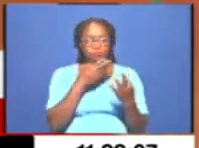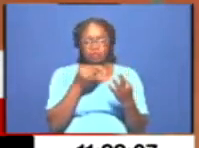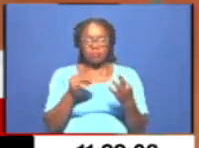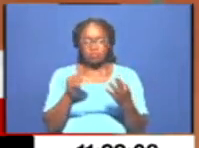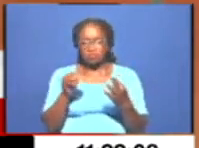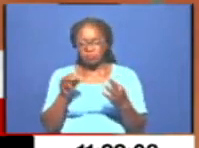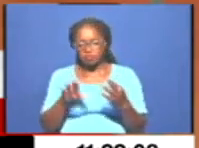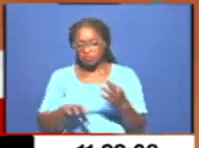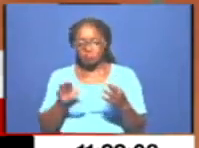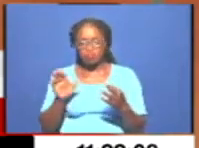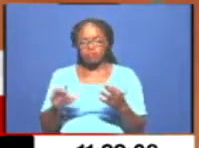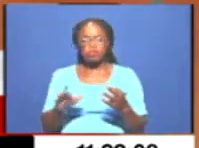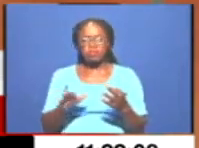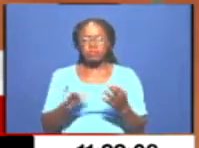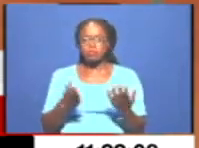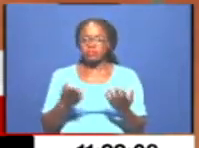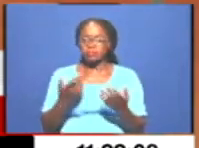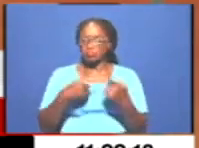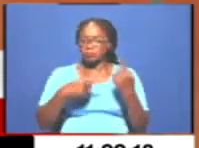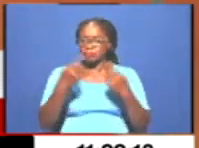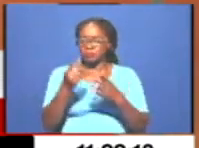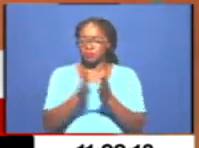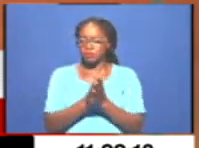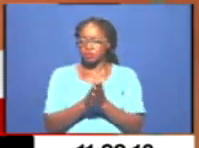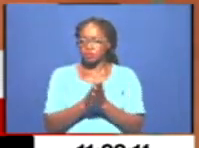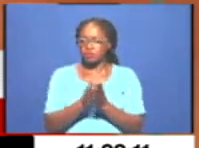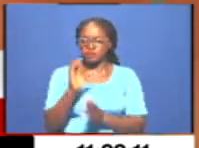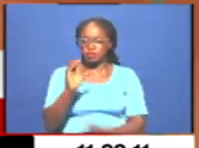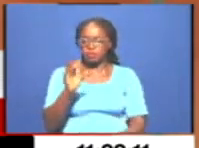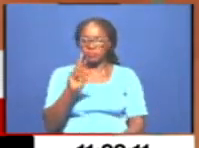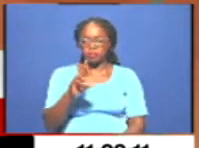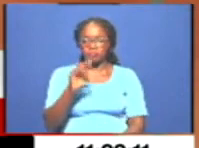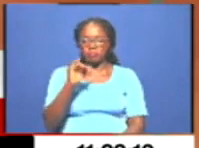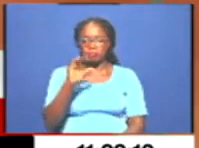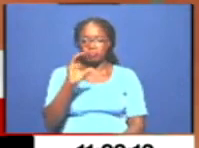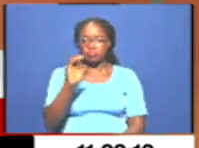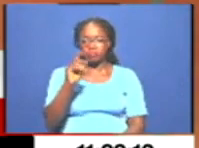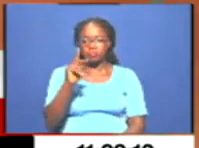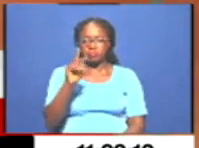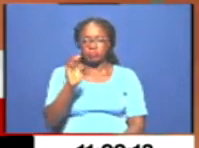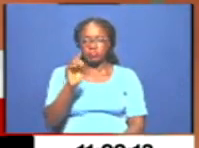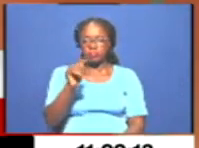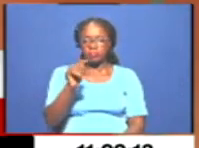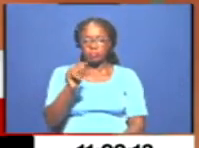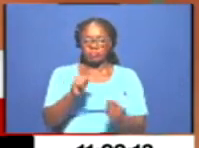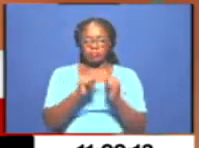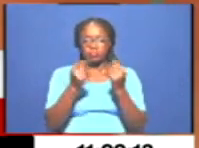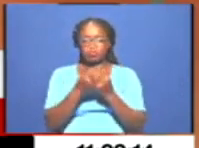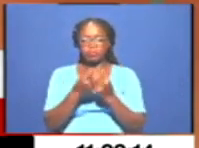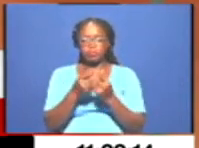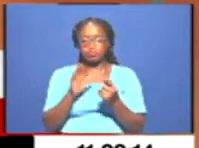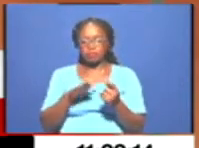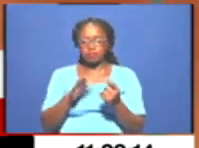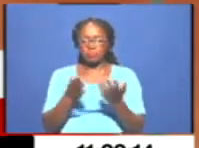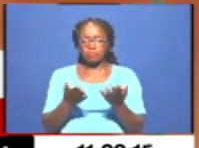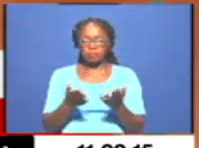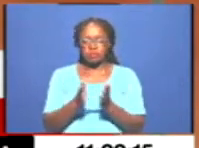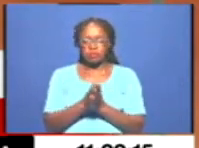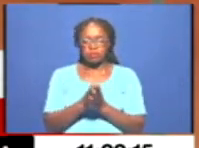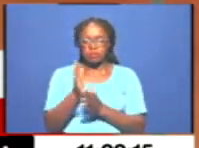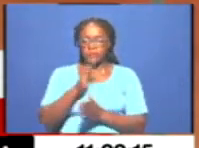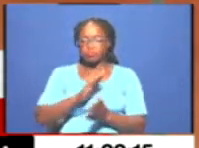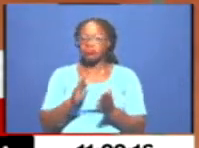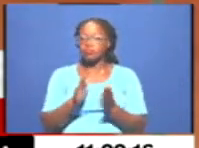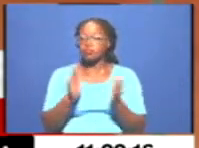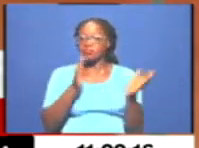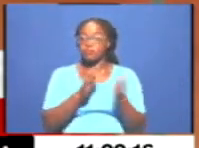team out to Malaysia for qualification. Tell us where the plans are, the preparations,